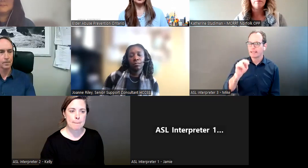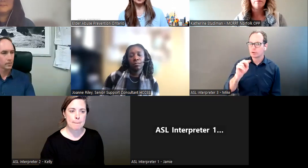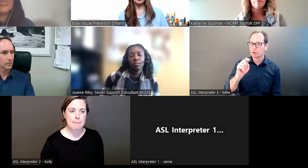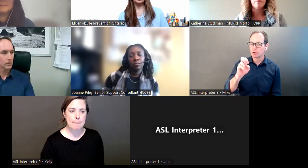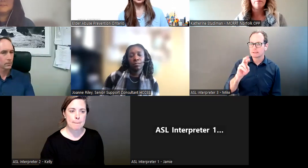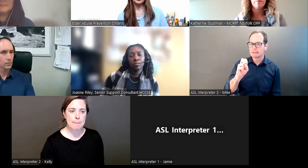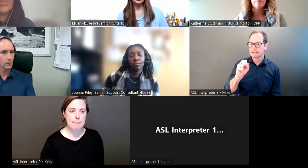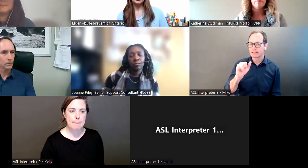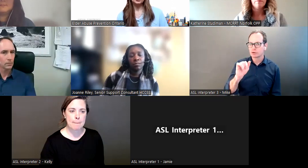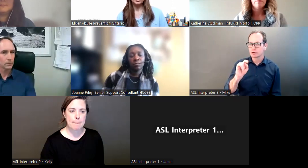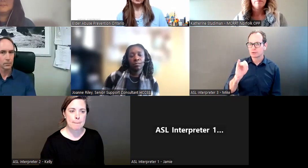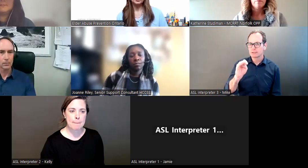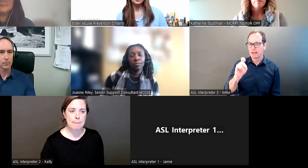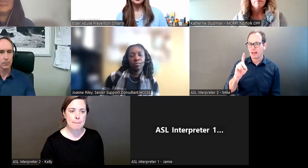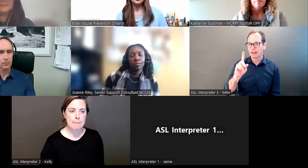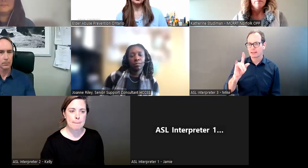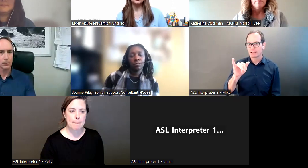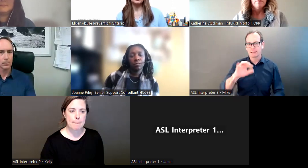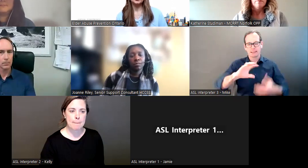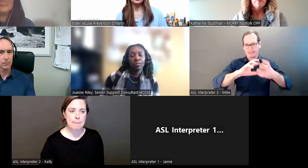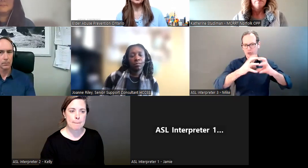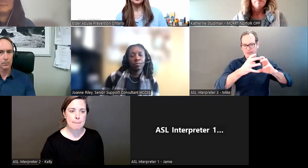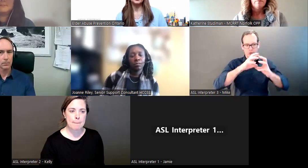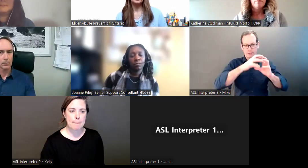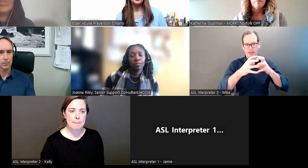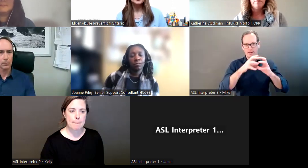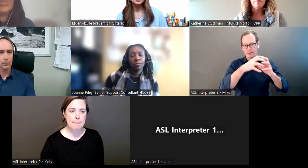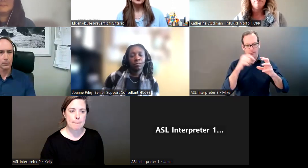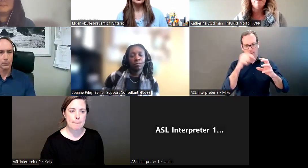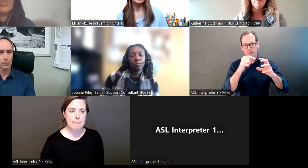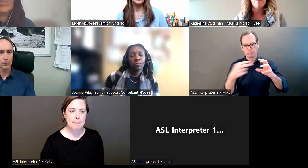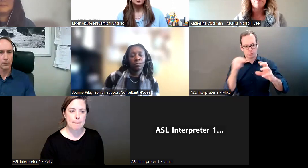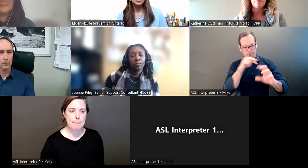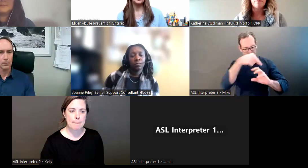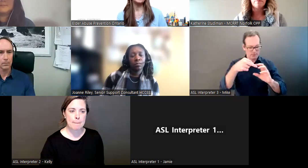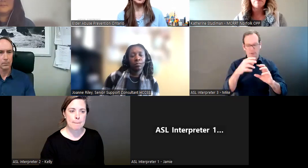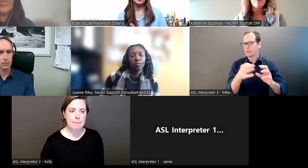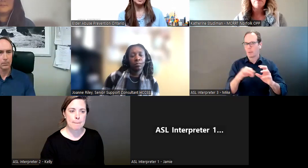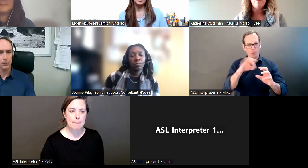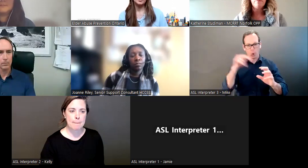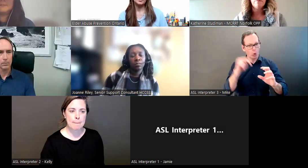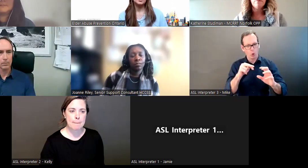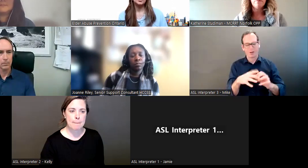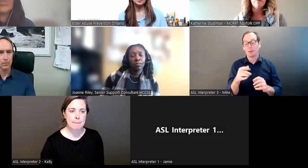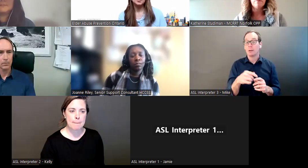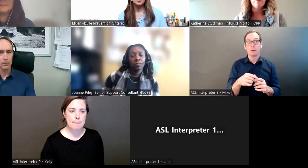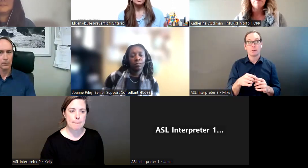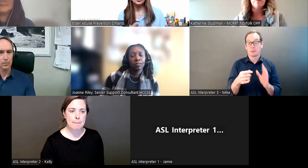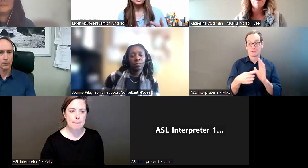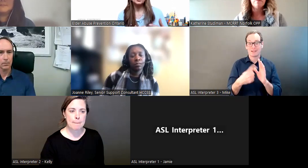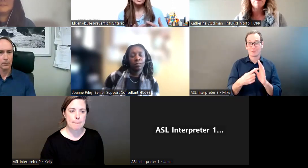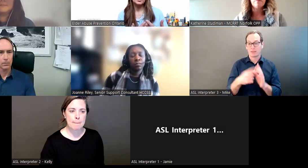growing issue that we need to, address. And also the wait times for people to sometimes get that can